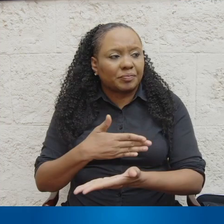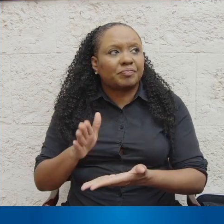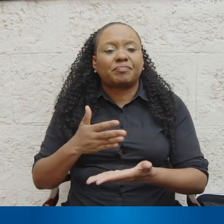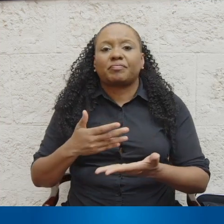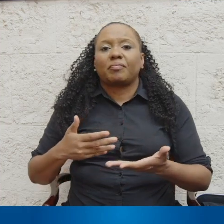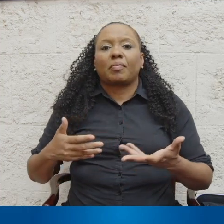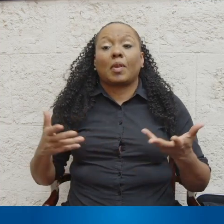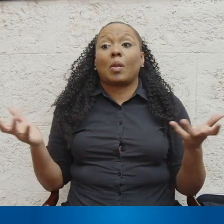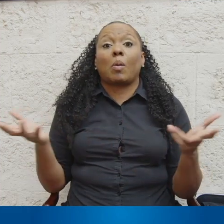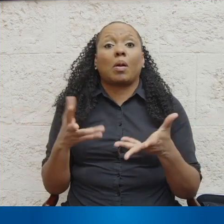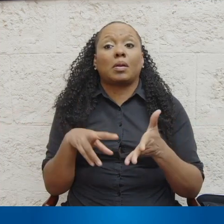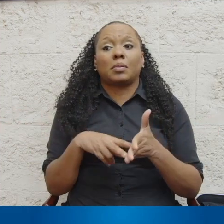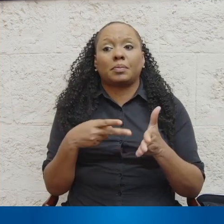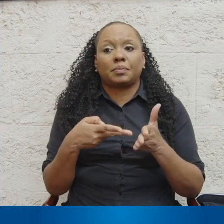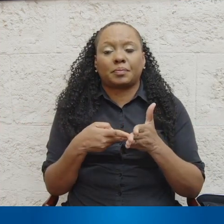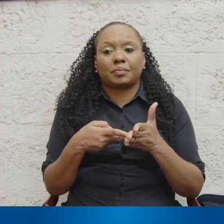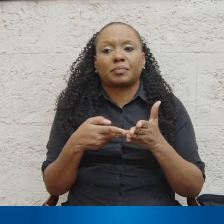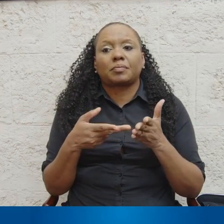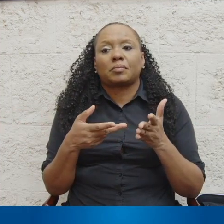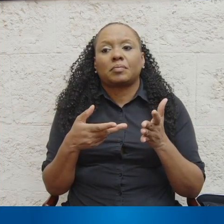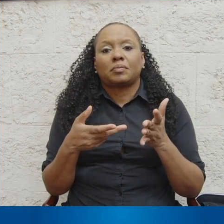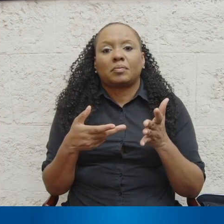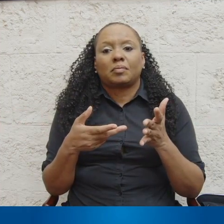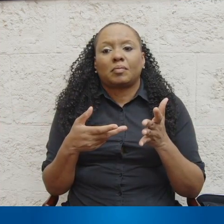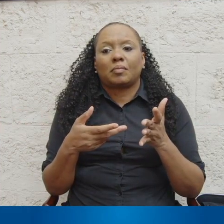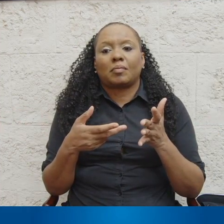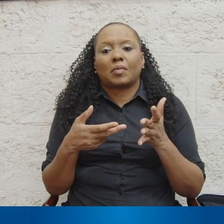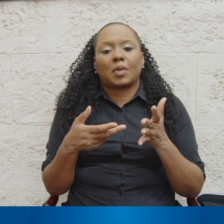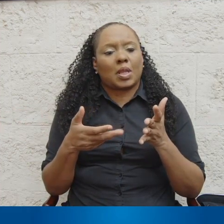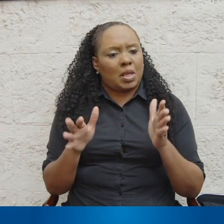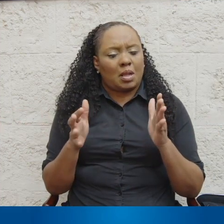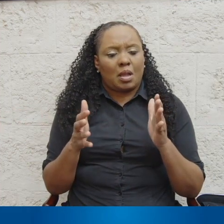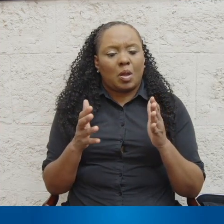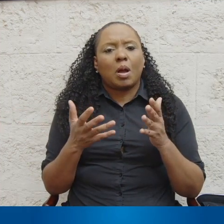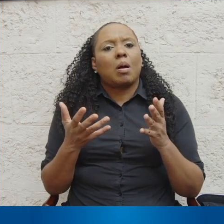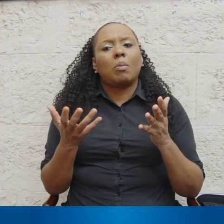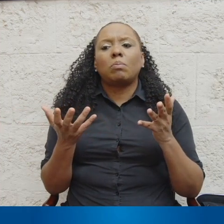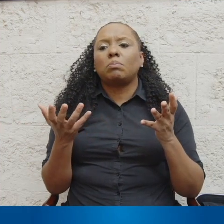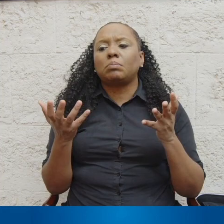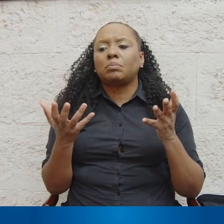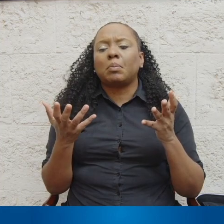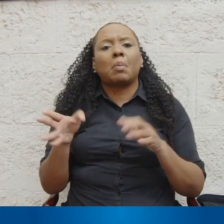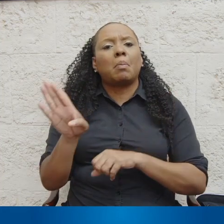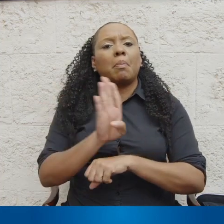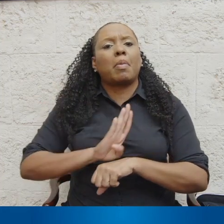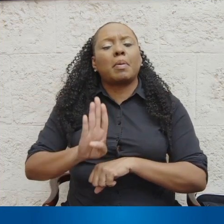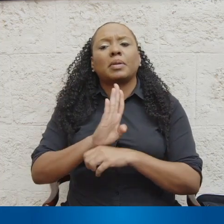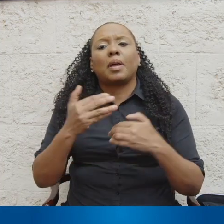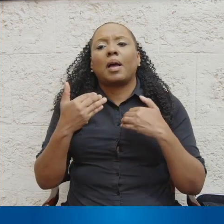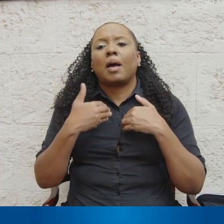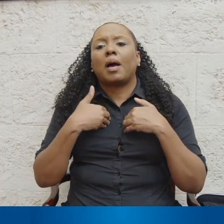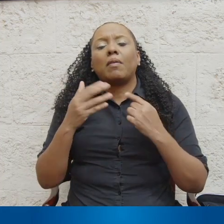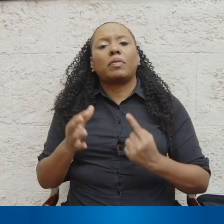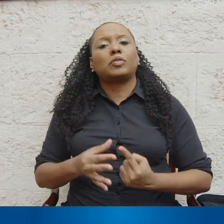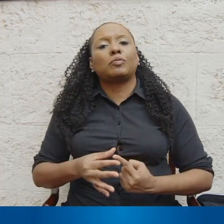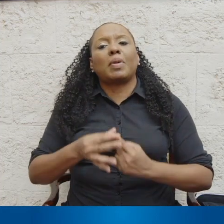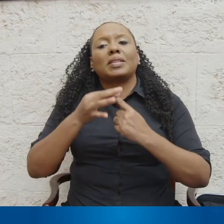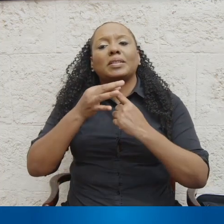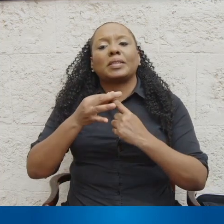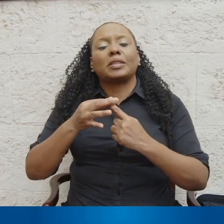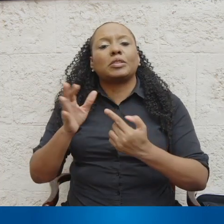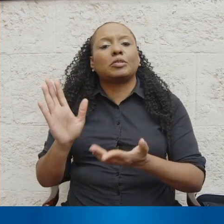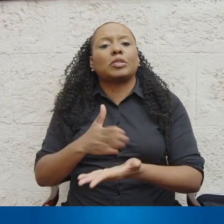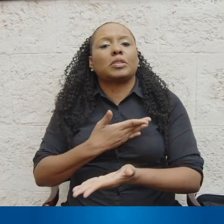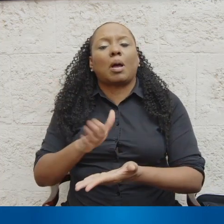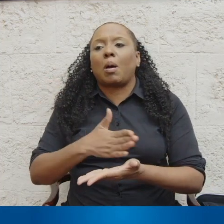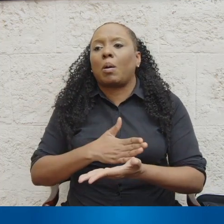able to have an indigenous sound? How do we take that to the world? What do we need to do in order to build